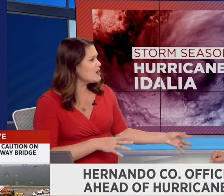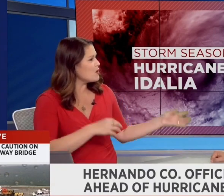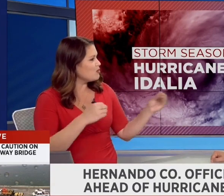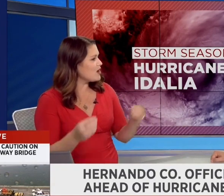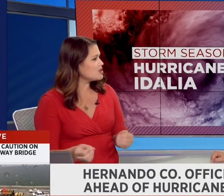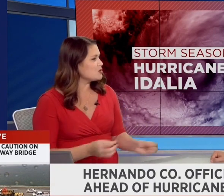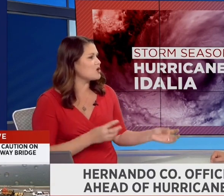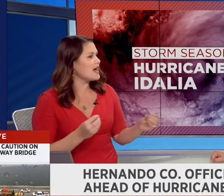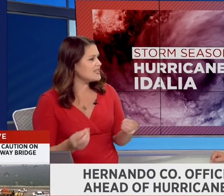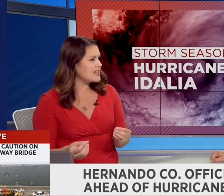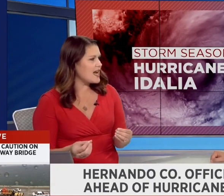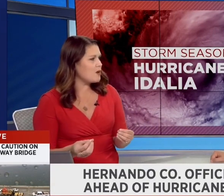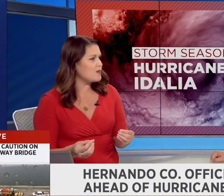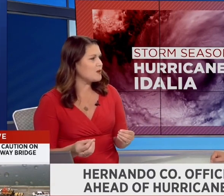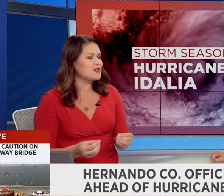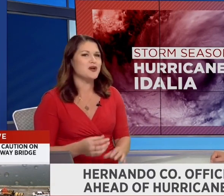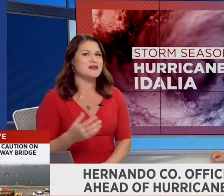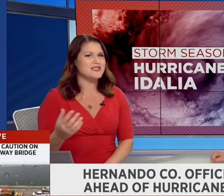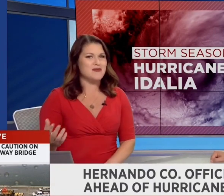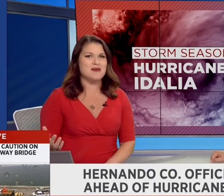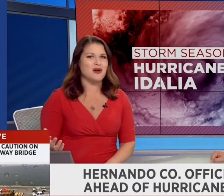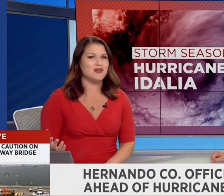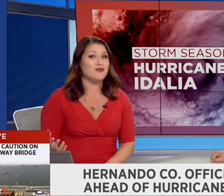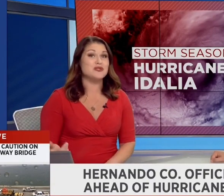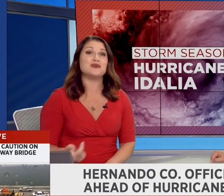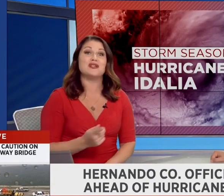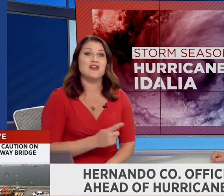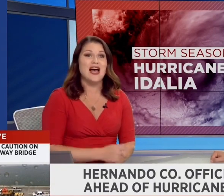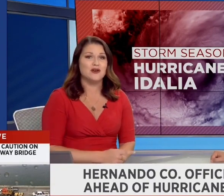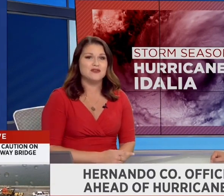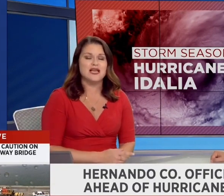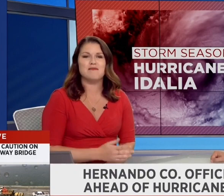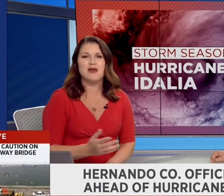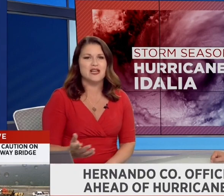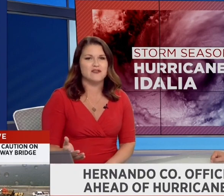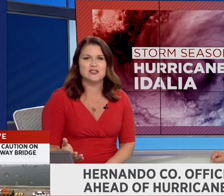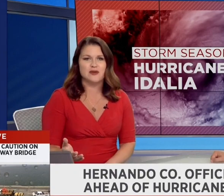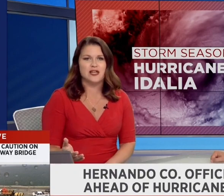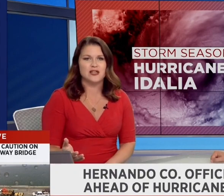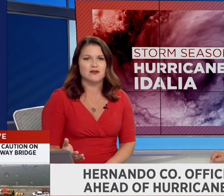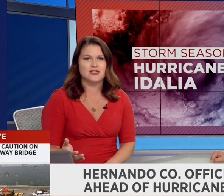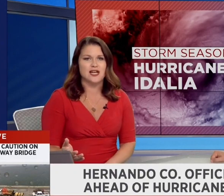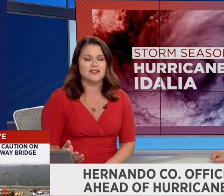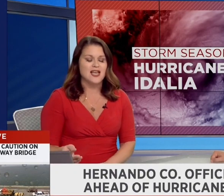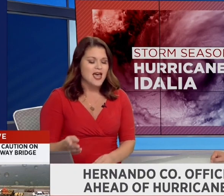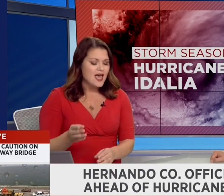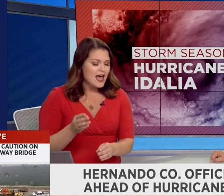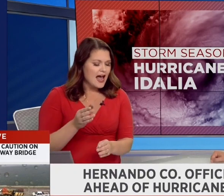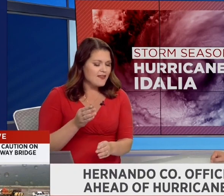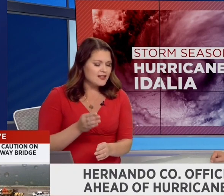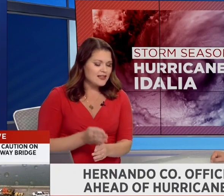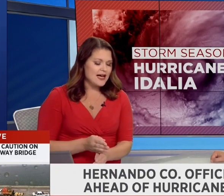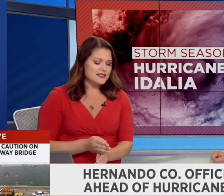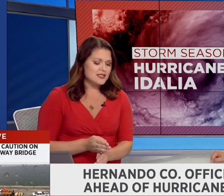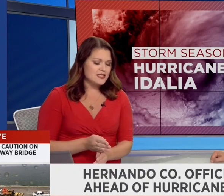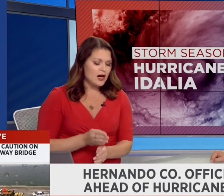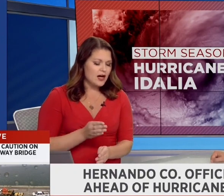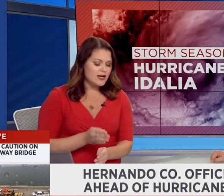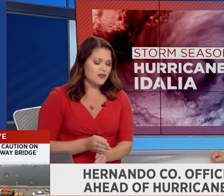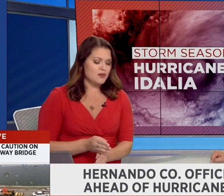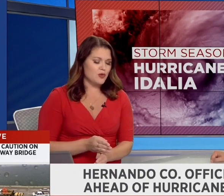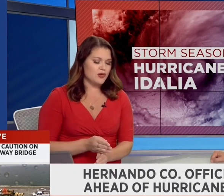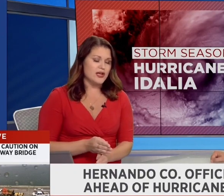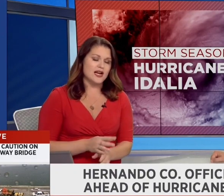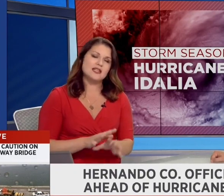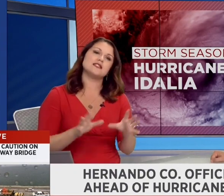we rush, we're trying to get out, but we don't always tell maybe our loved ones who live out of state. Many of us have been getting those texts. And then lastly,